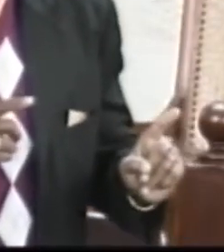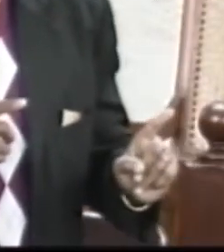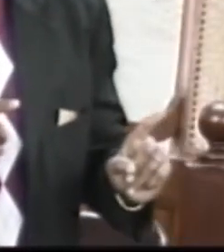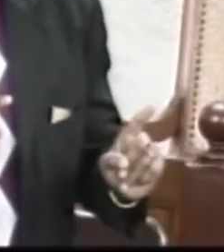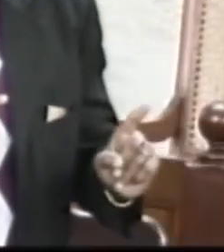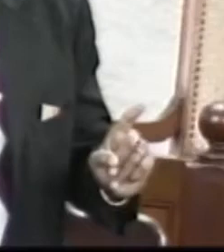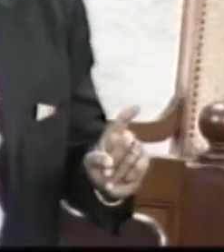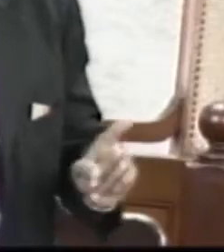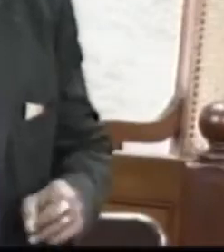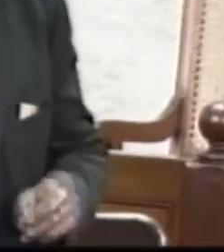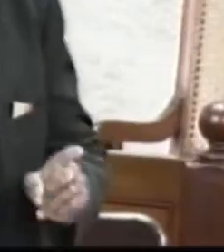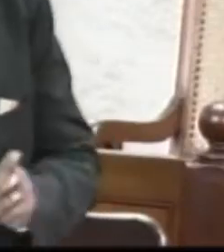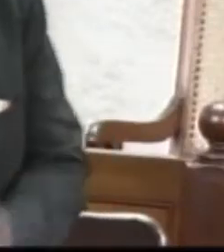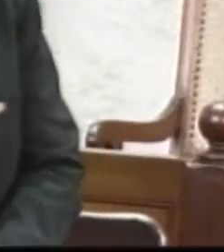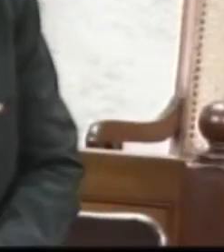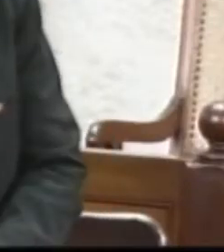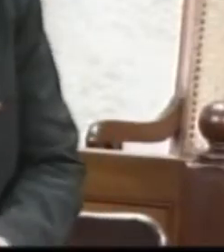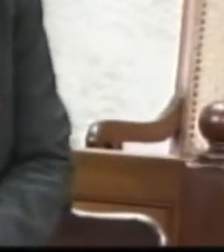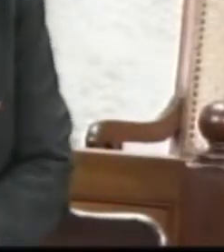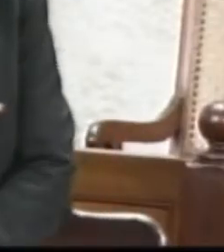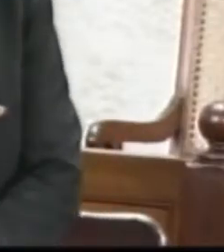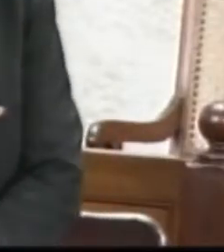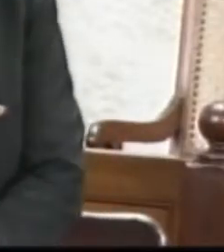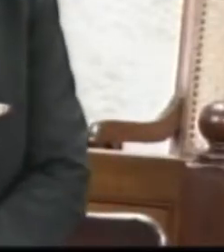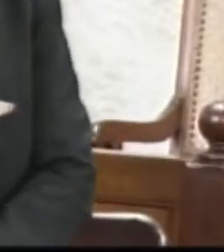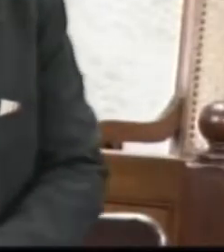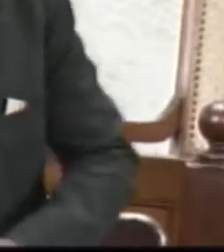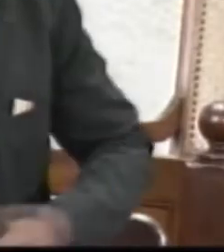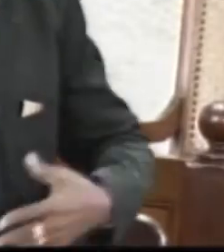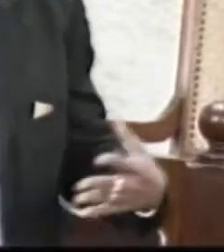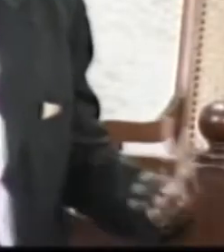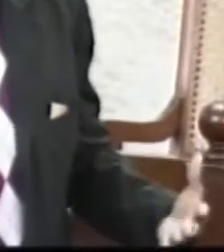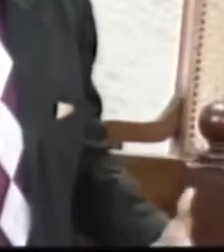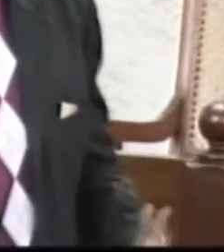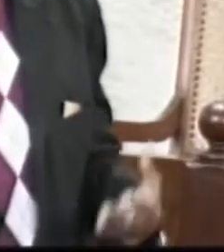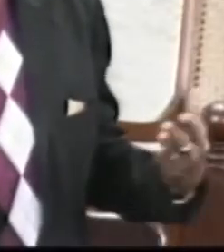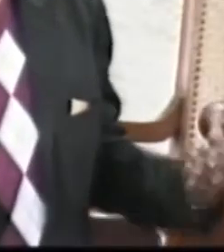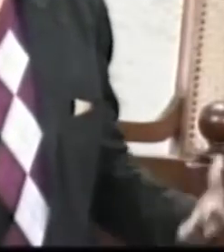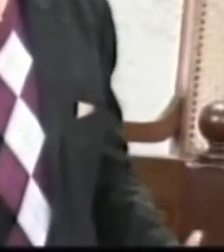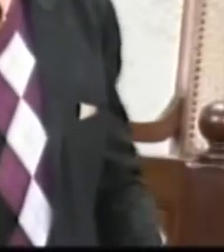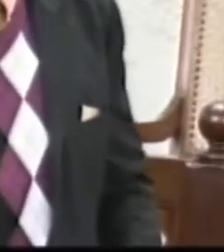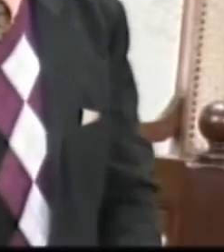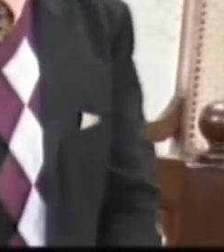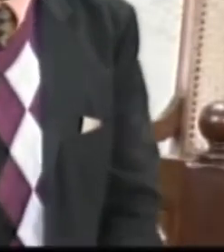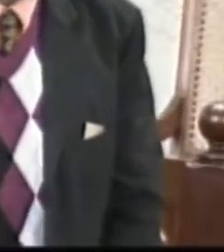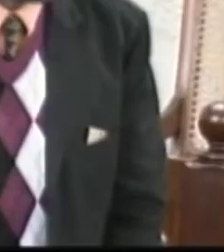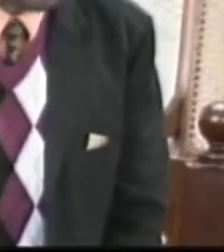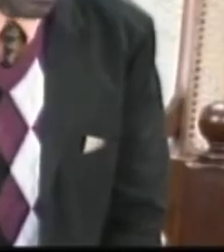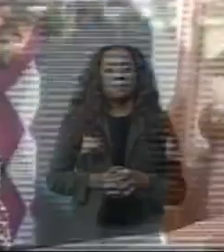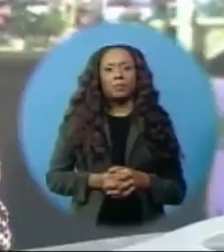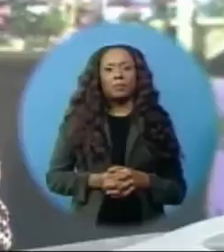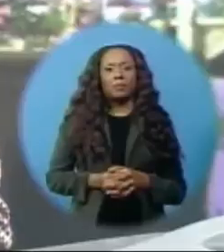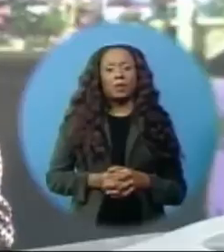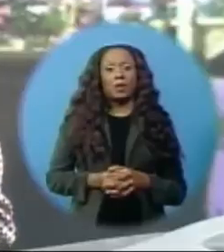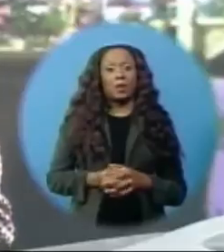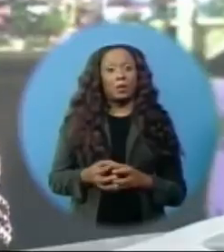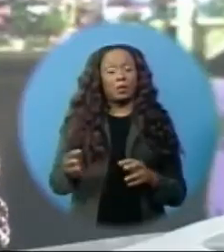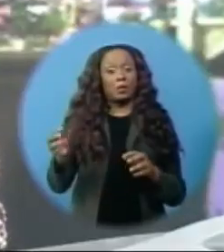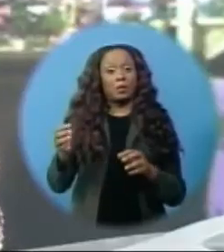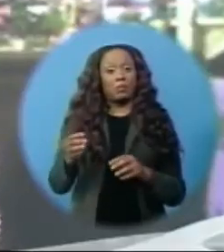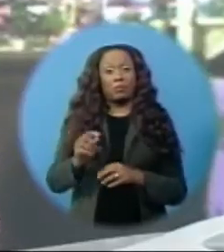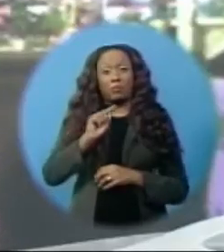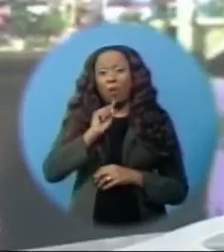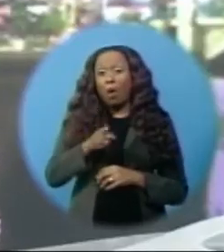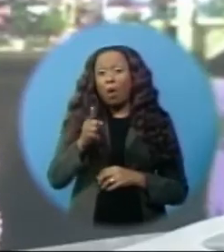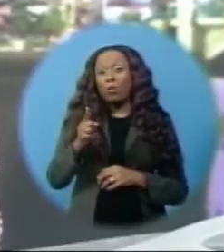responsible. Now, if it's a supervisor or someone under, well, the person can still remain in the employment, I'm sure.